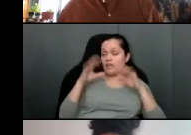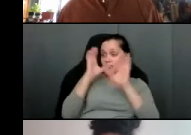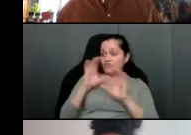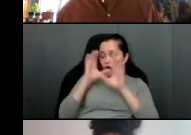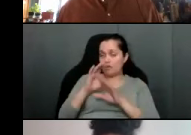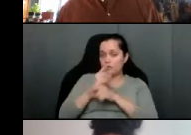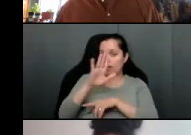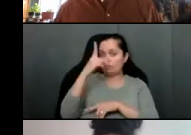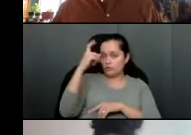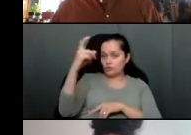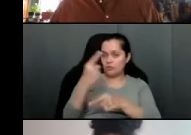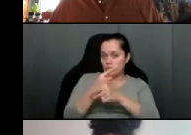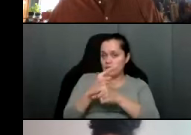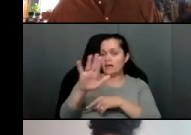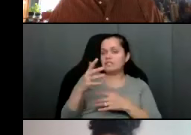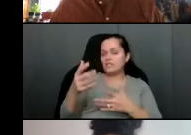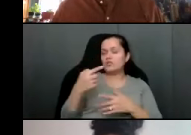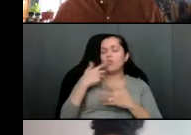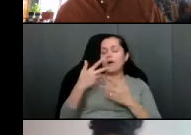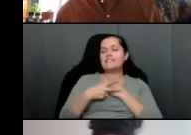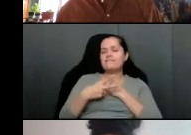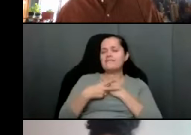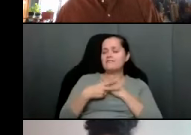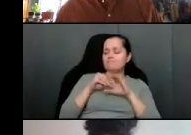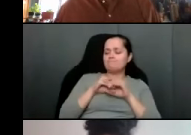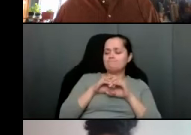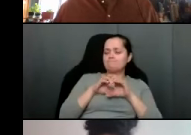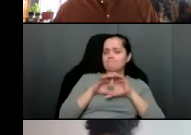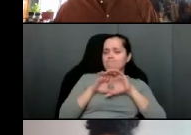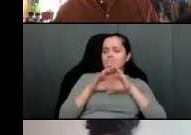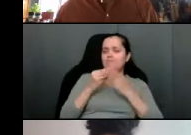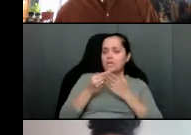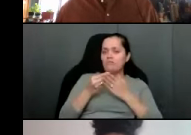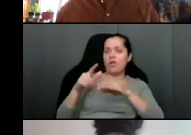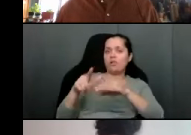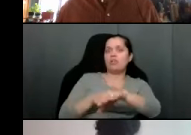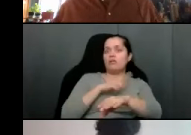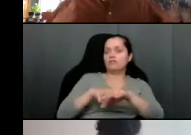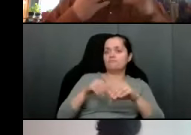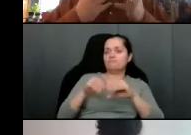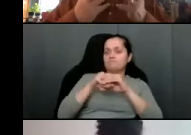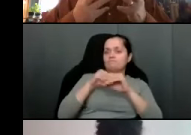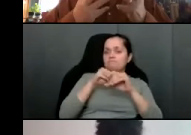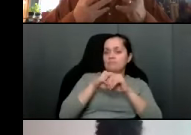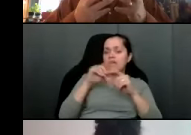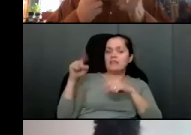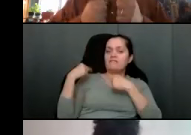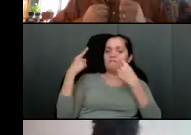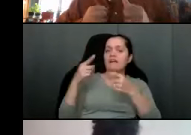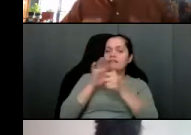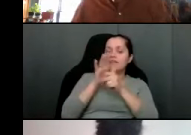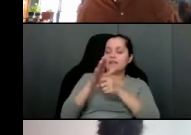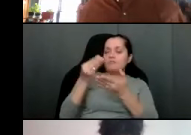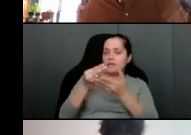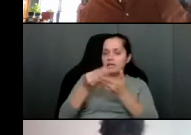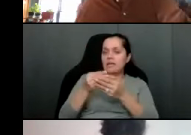dream. And let's say you had saved up money for a long time and finally had enough. You